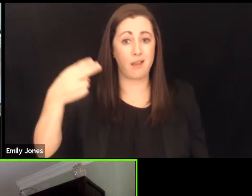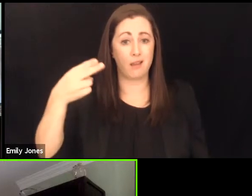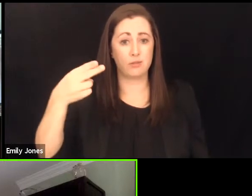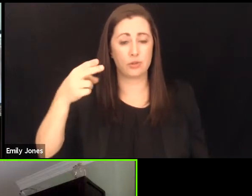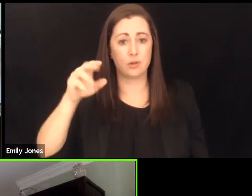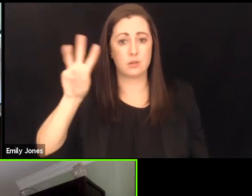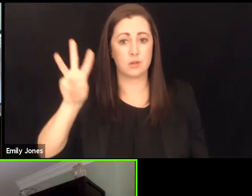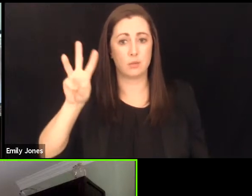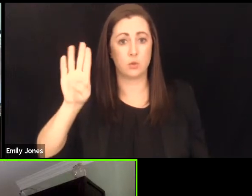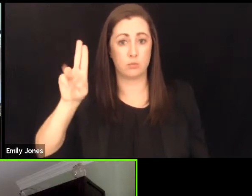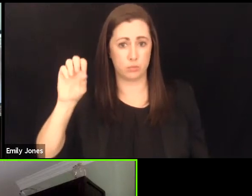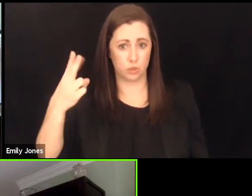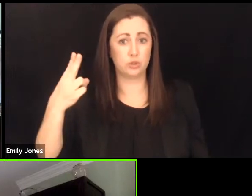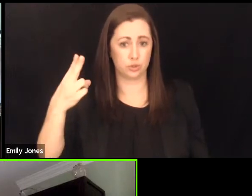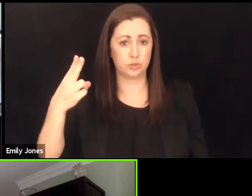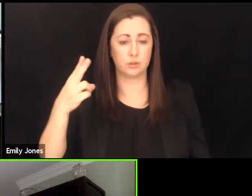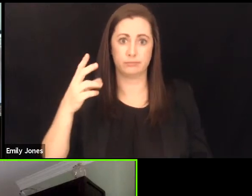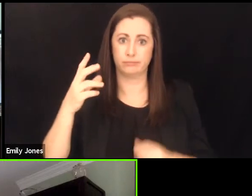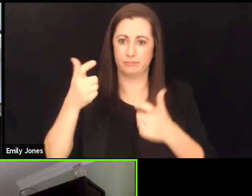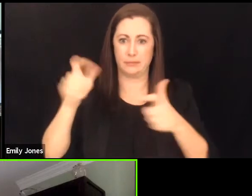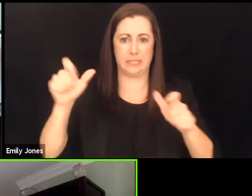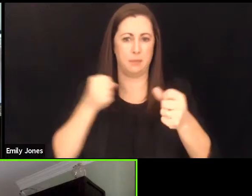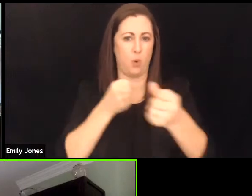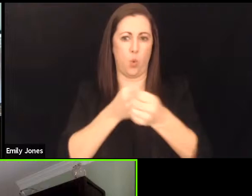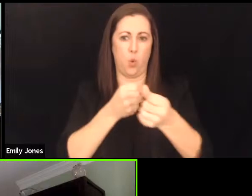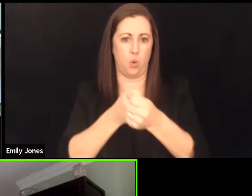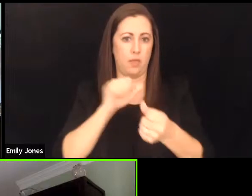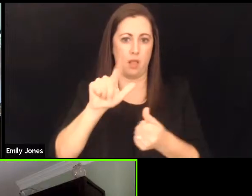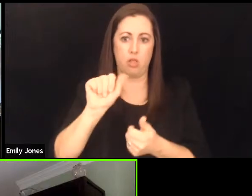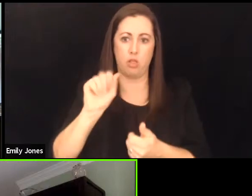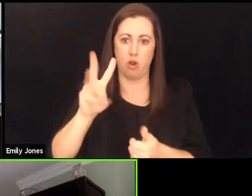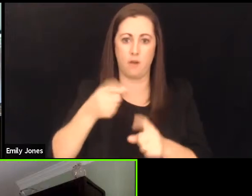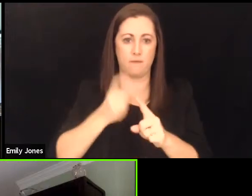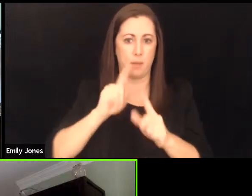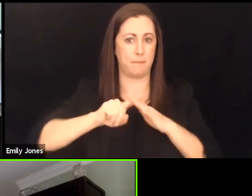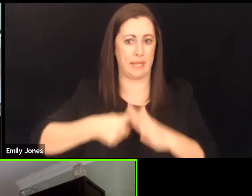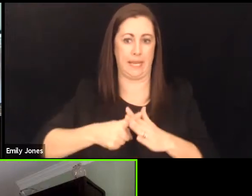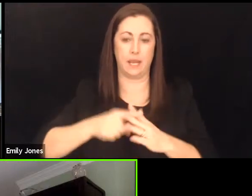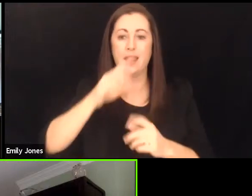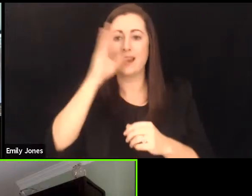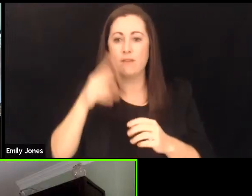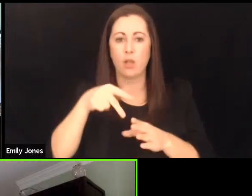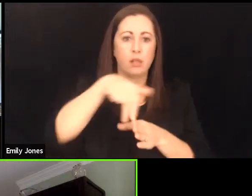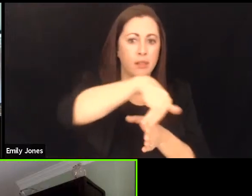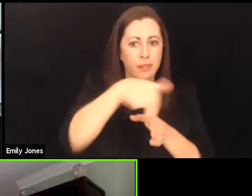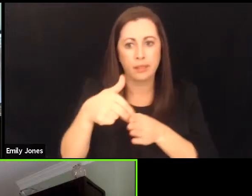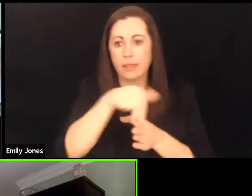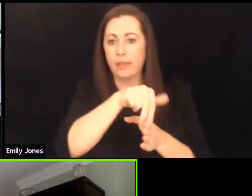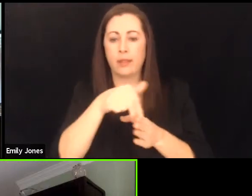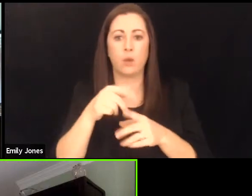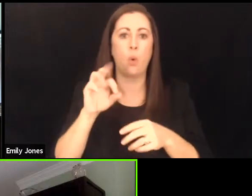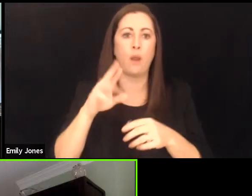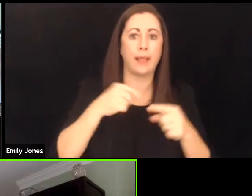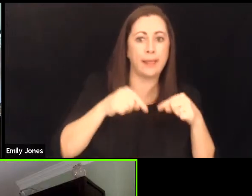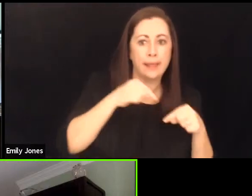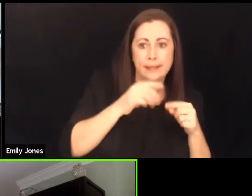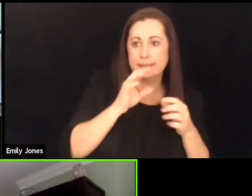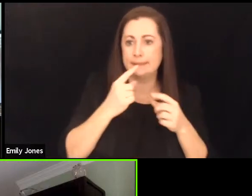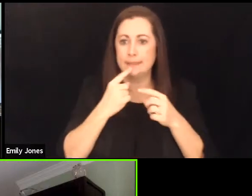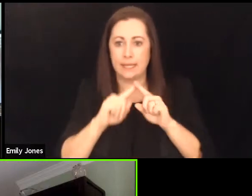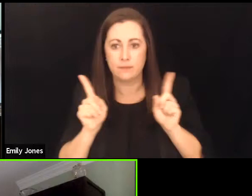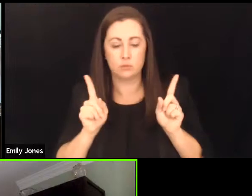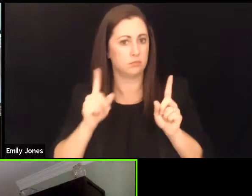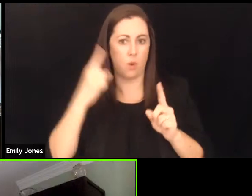was a big supporter of this from the very beginning. He never wavered. He never backtracked. He was always in